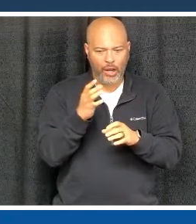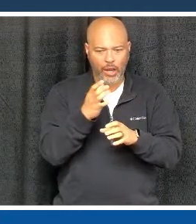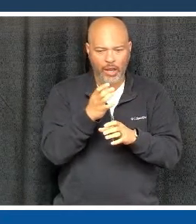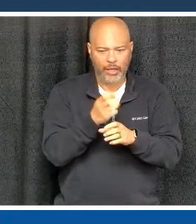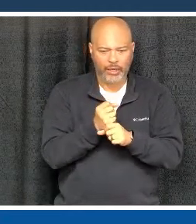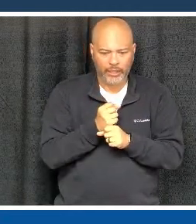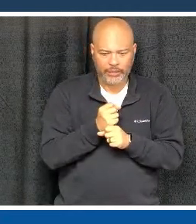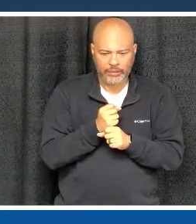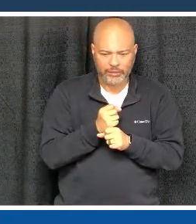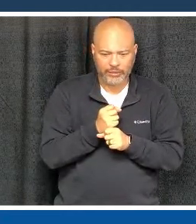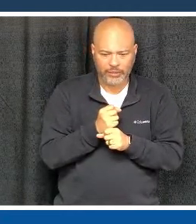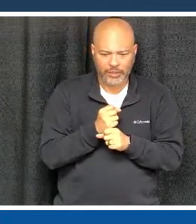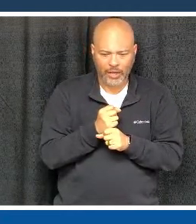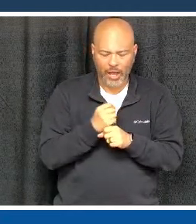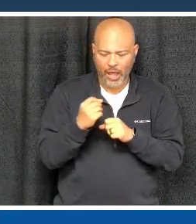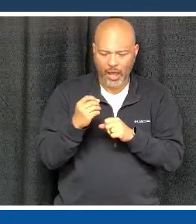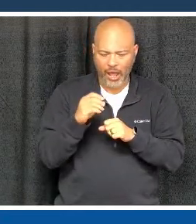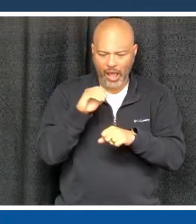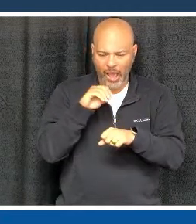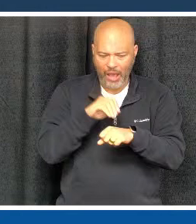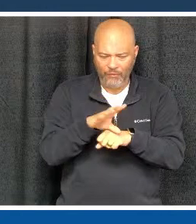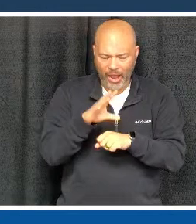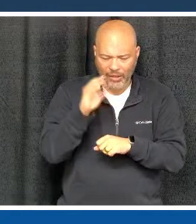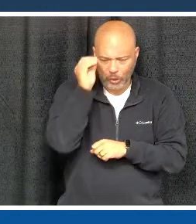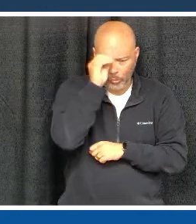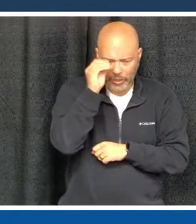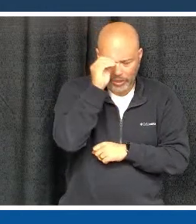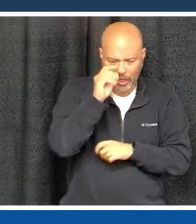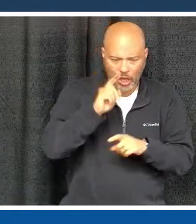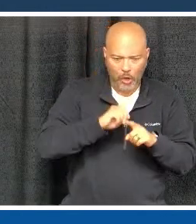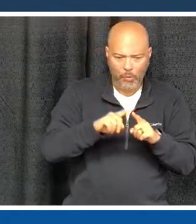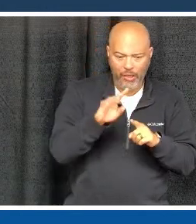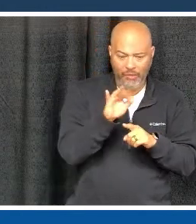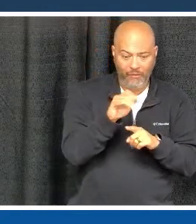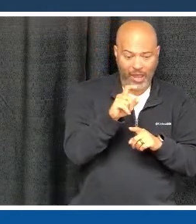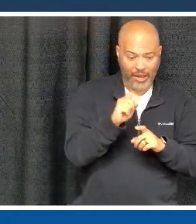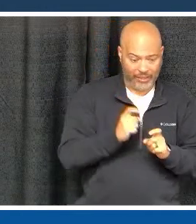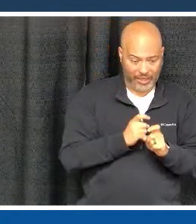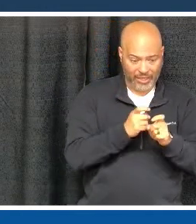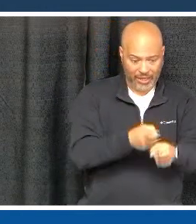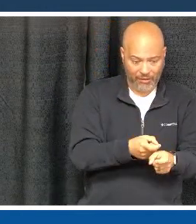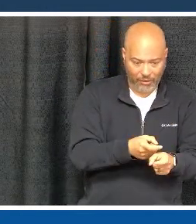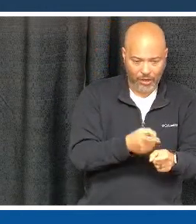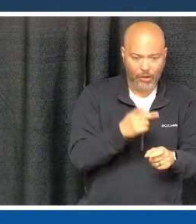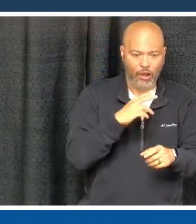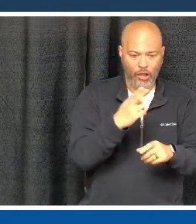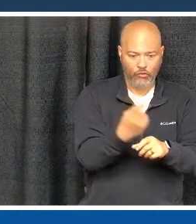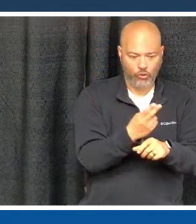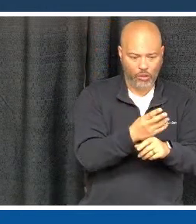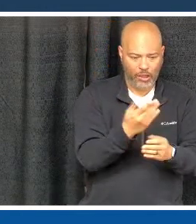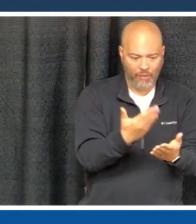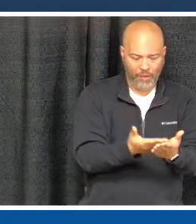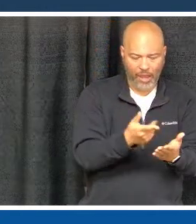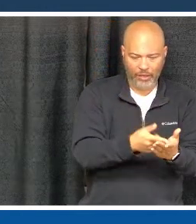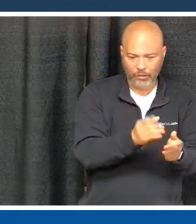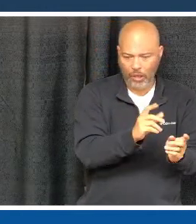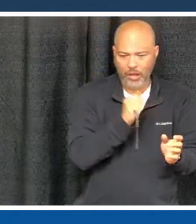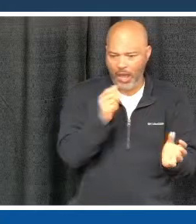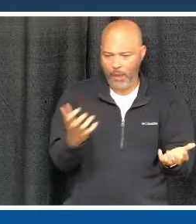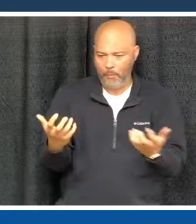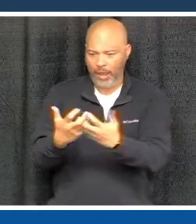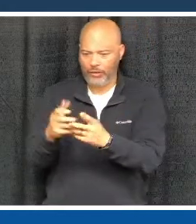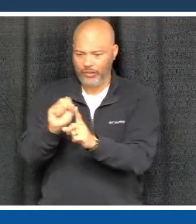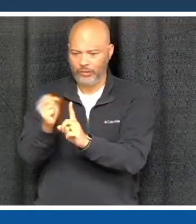an advisory opinion, but the facts presented when seeking that advisory opinion don't necessarily match up